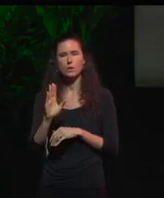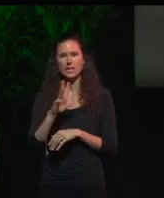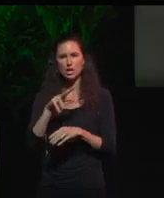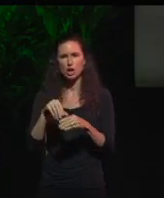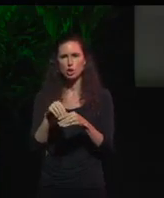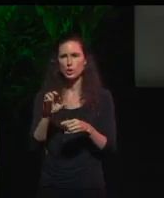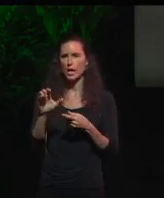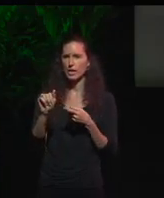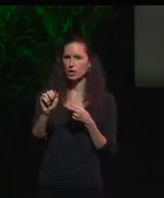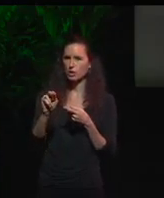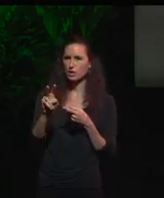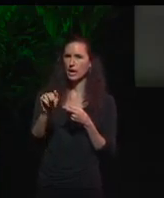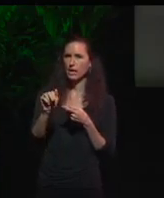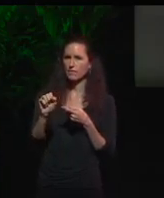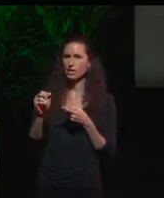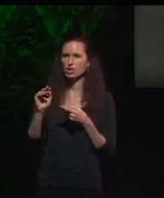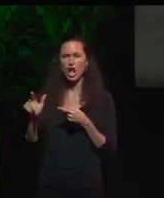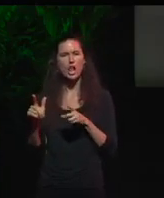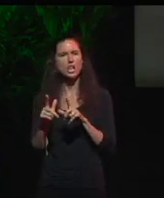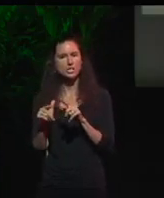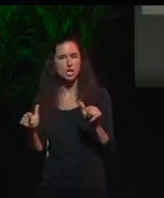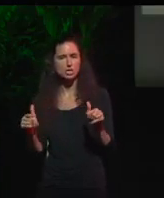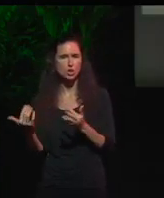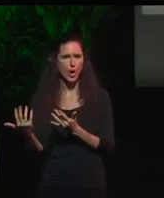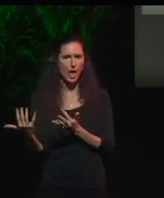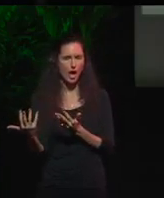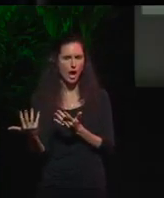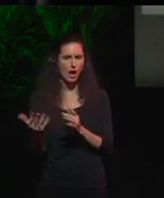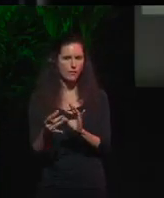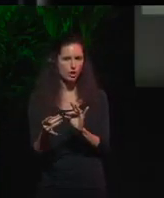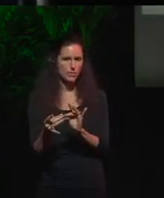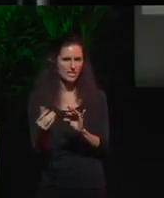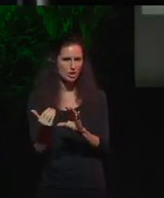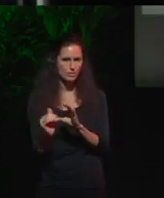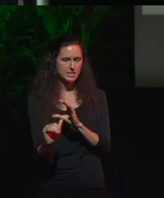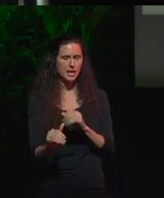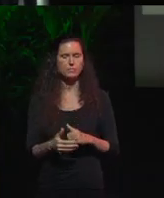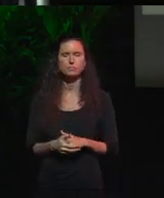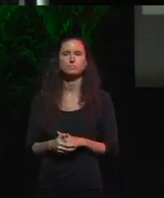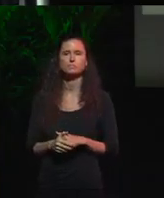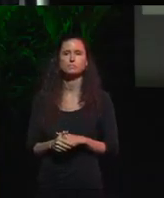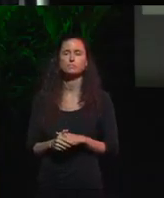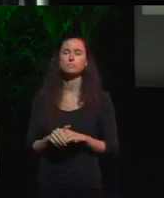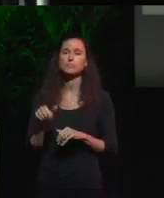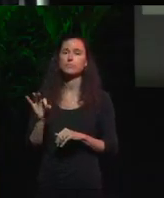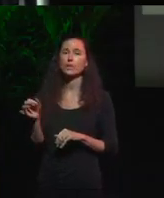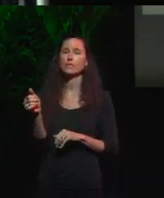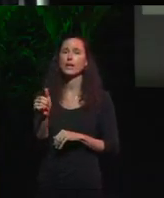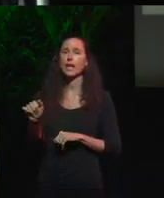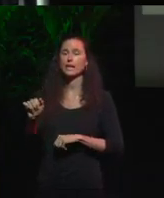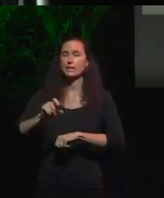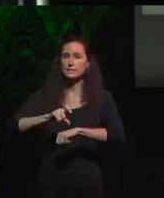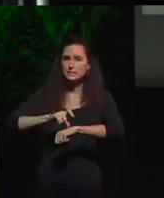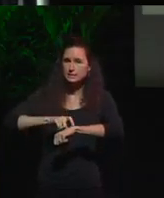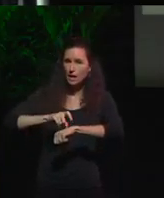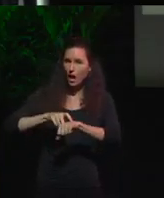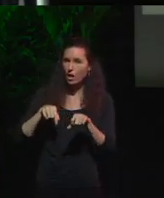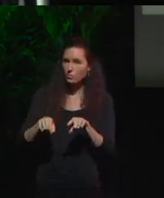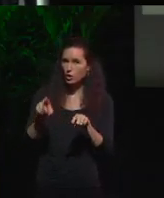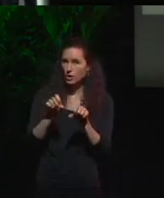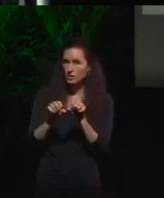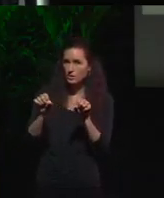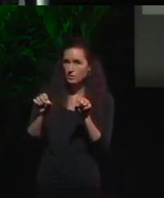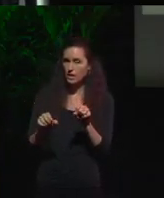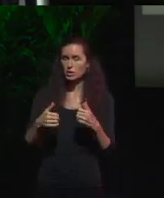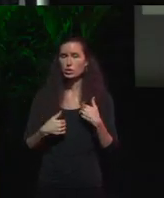So hang on for those messages. If at any time during the semester